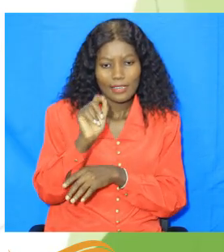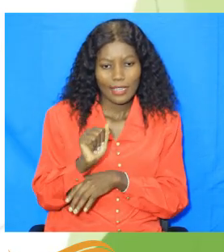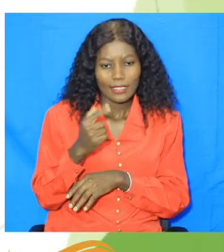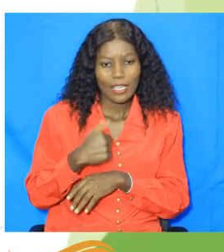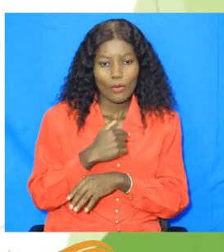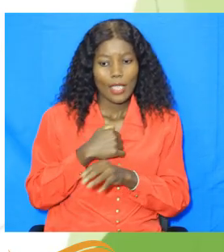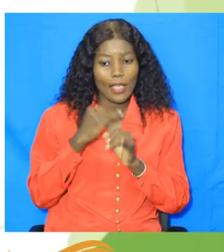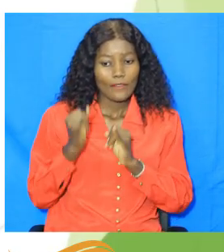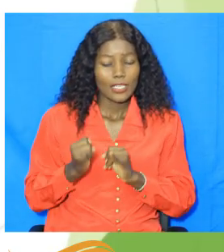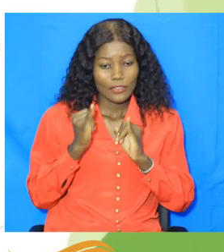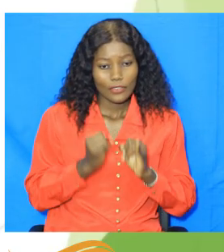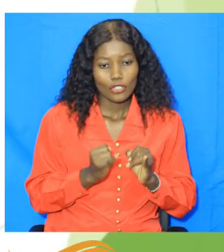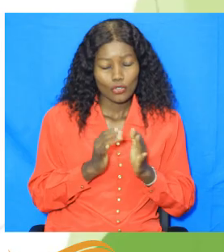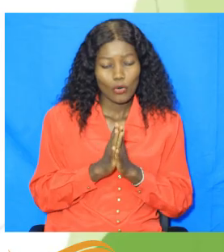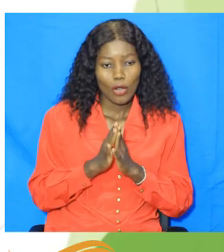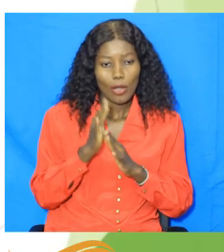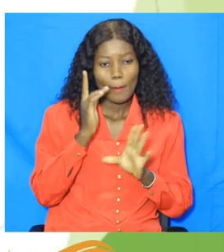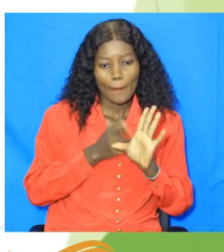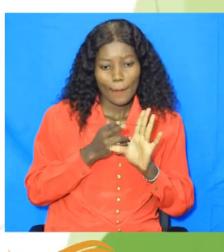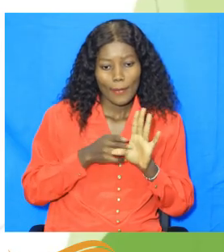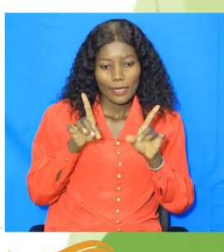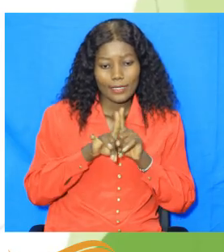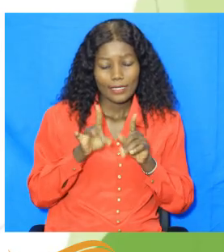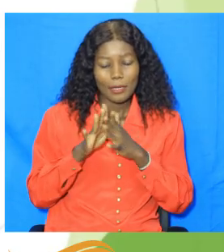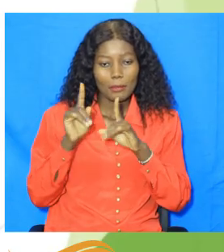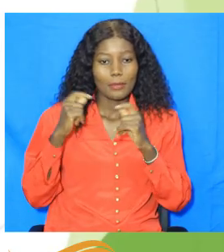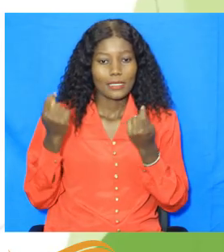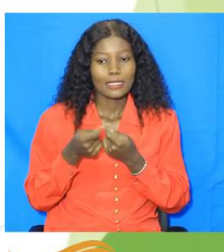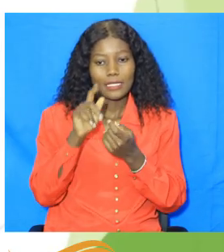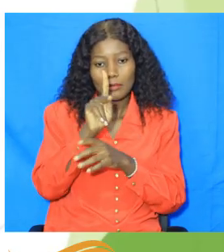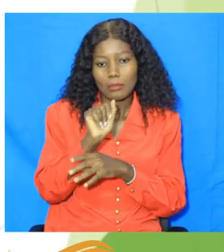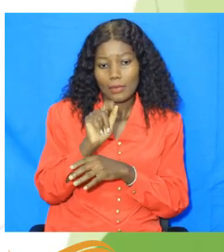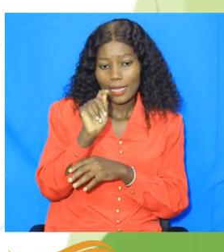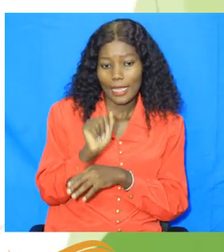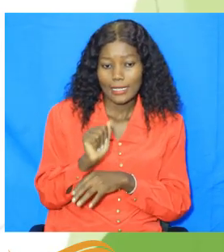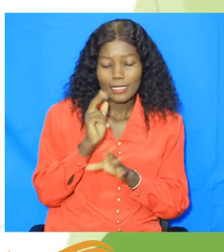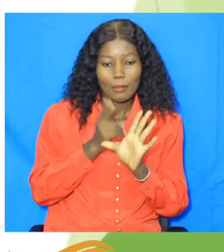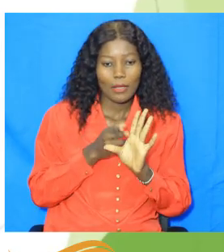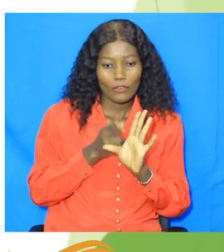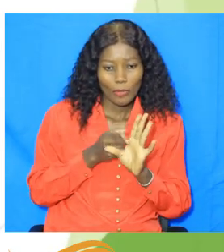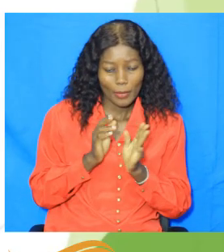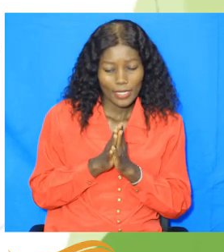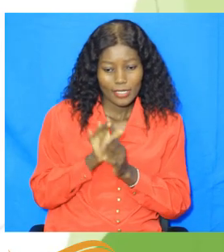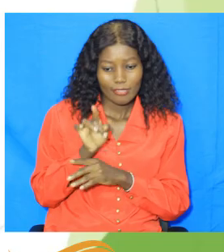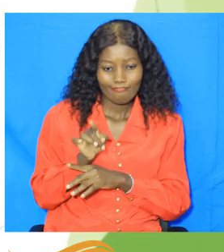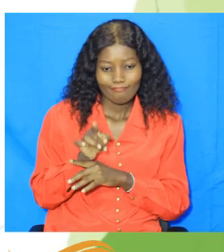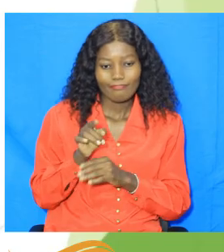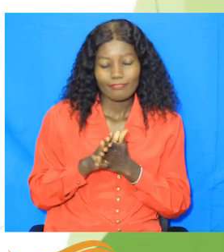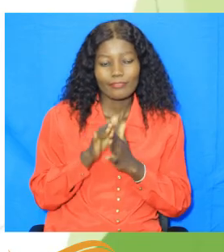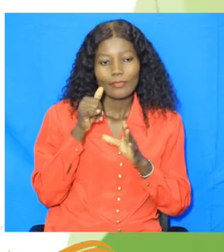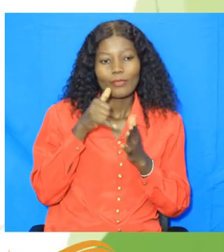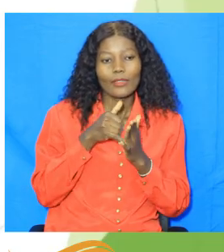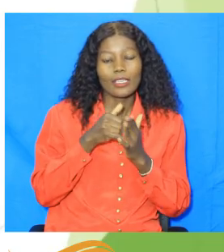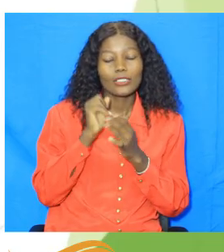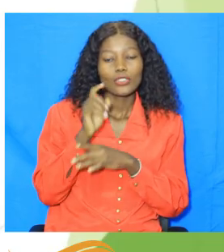performance, and we also have team kata performance. And in team kata performance, it's supposed